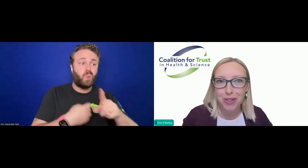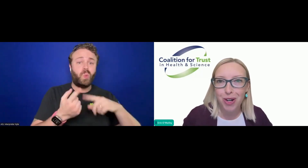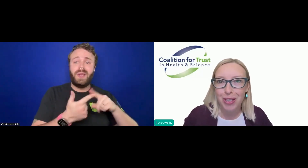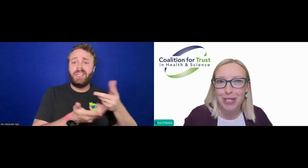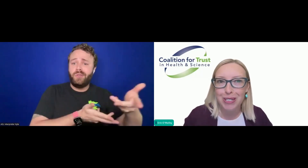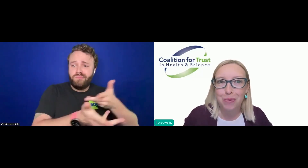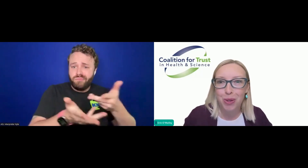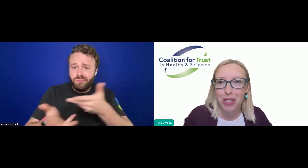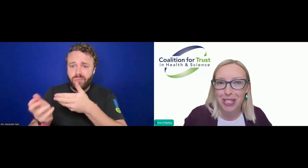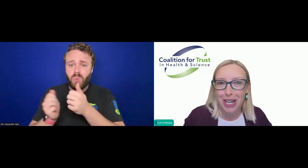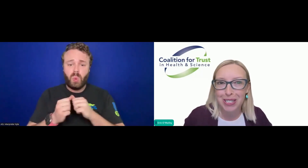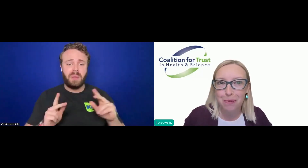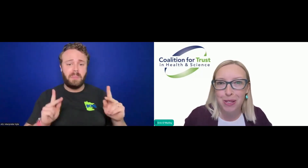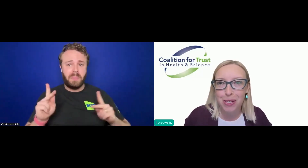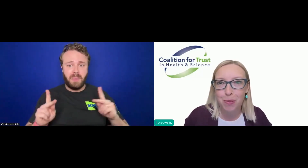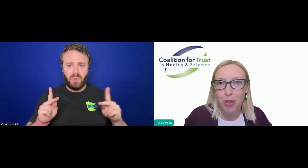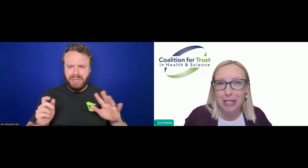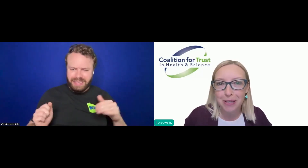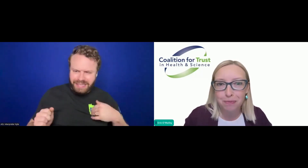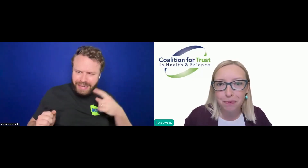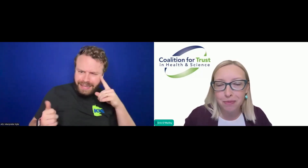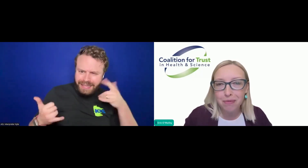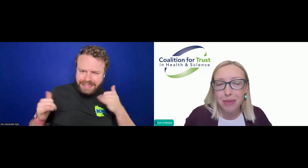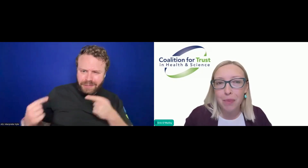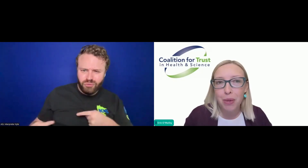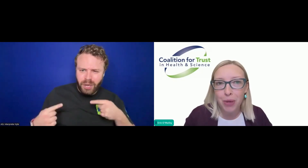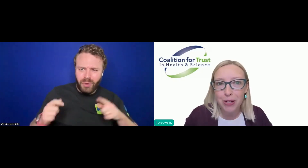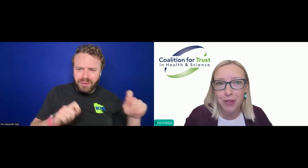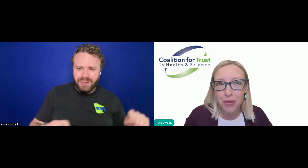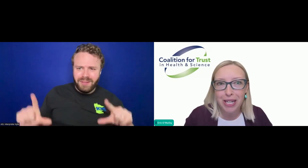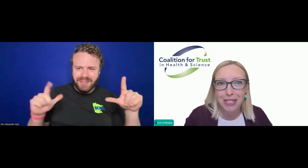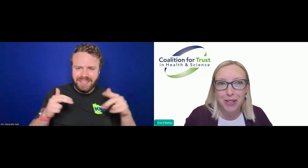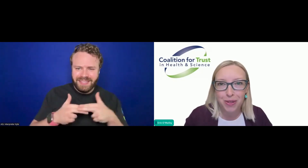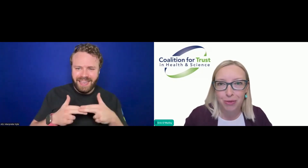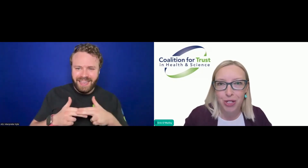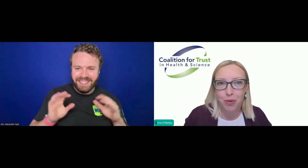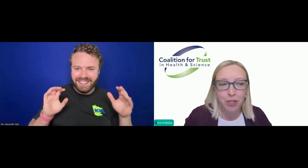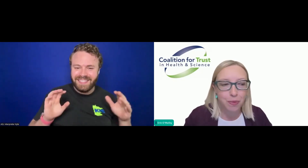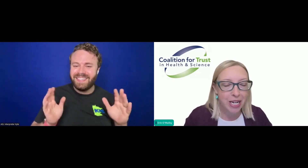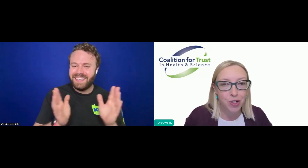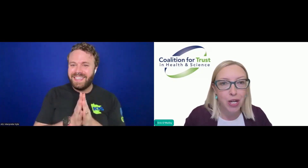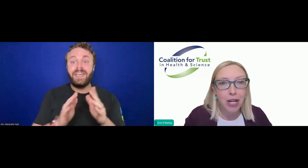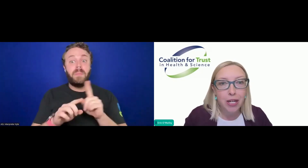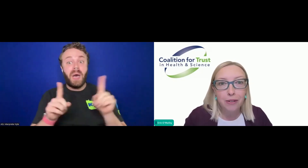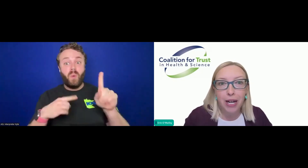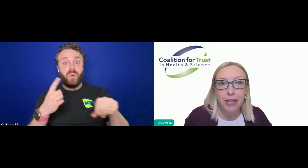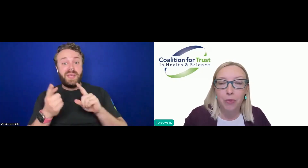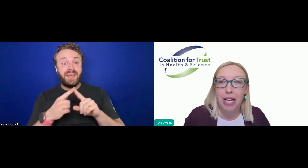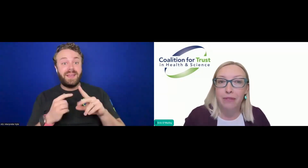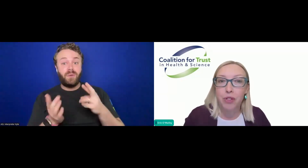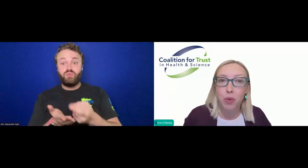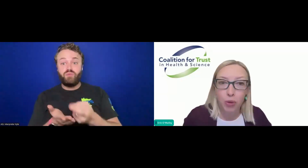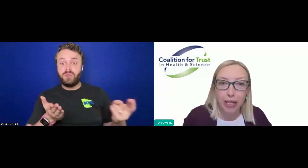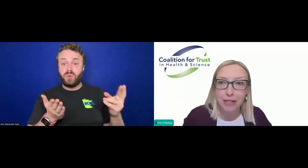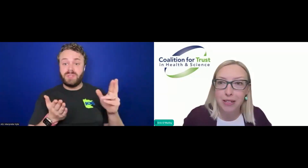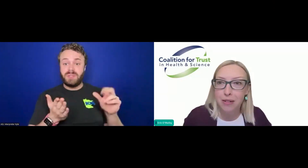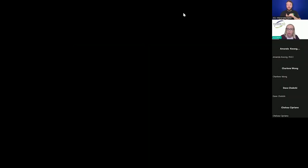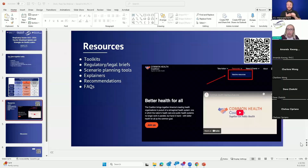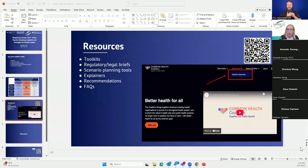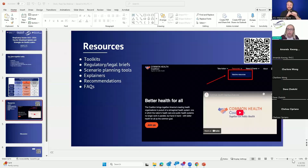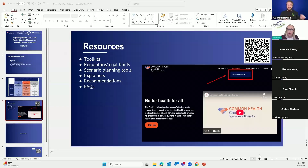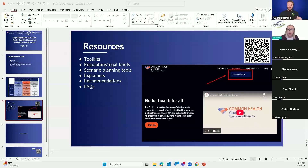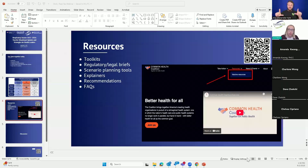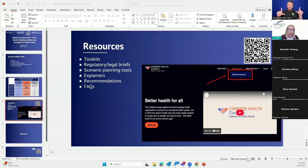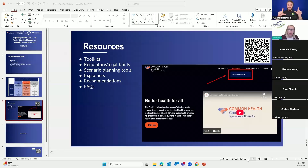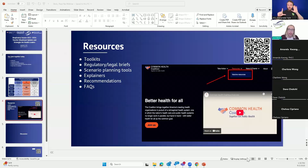we're still struggling to pull the slides up at this point. But when you do get to the resource page, you'll find that we have toolkits